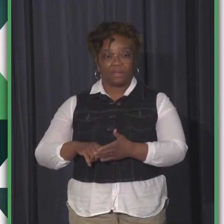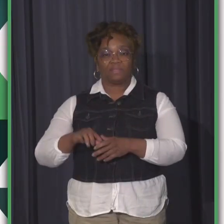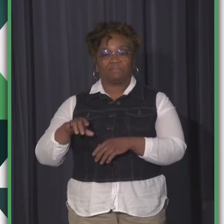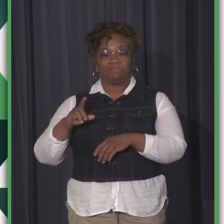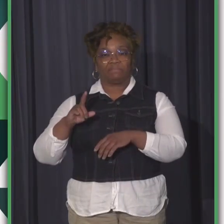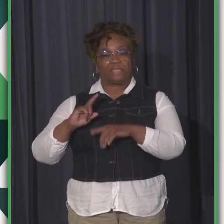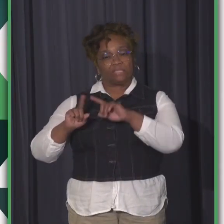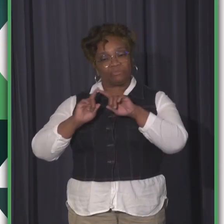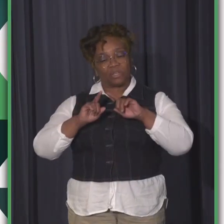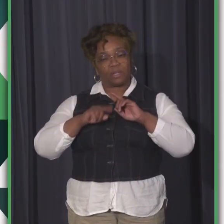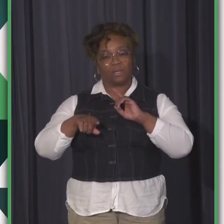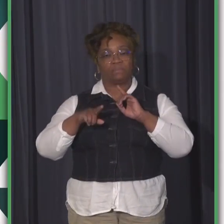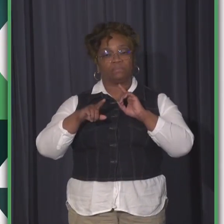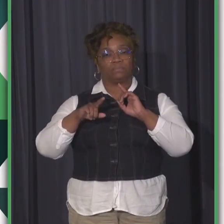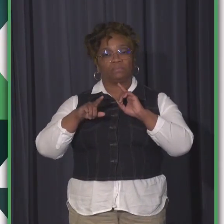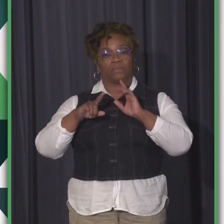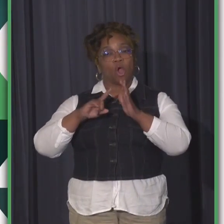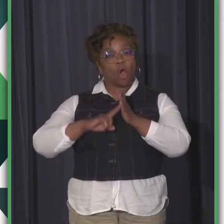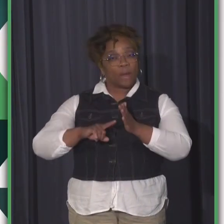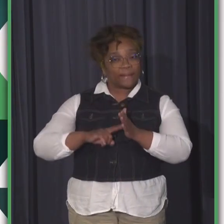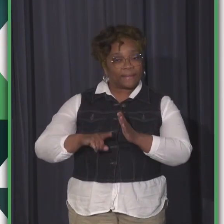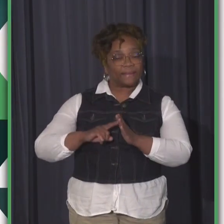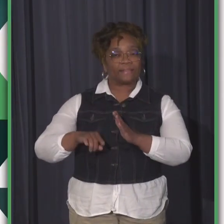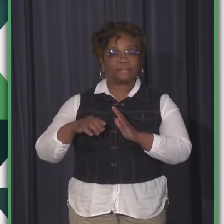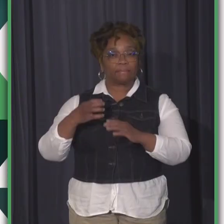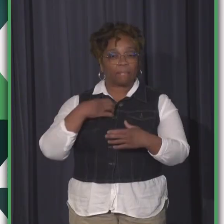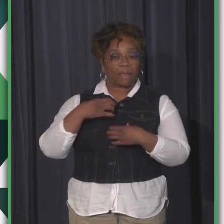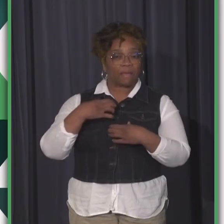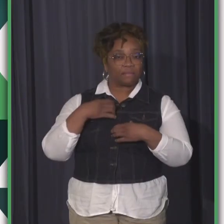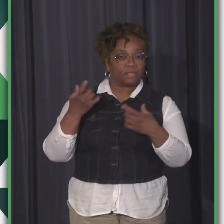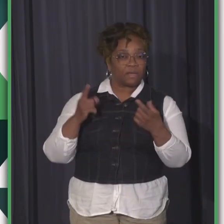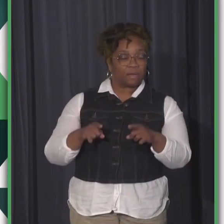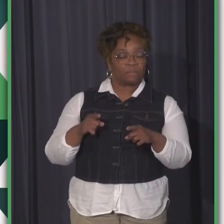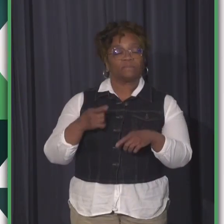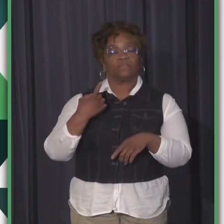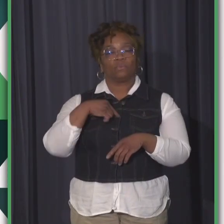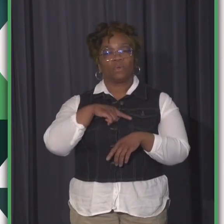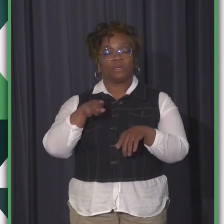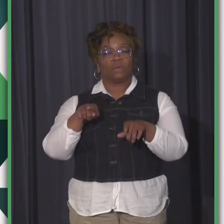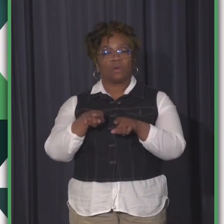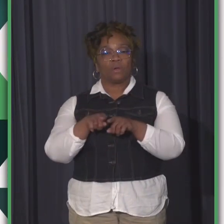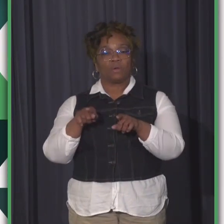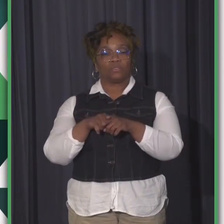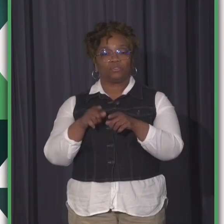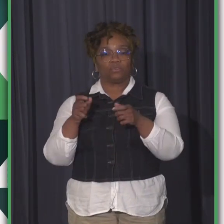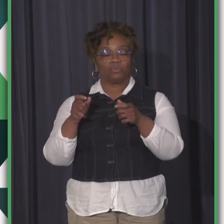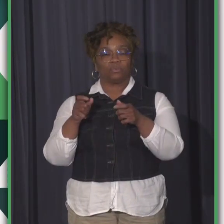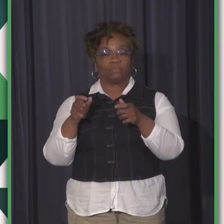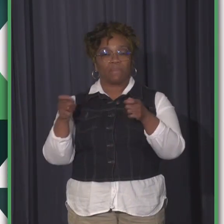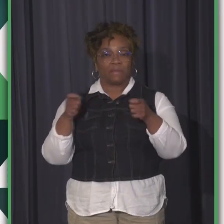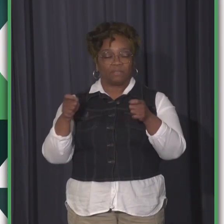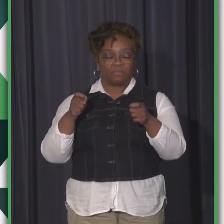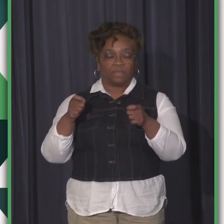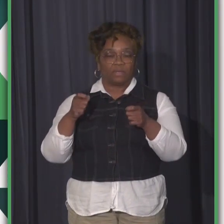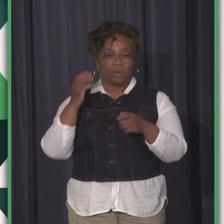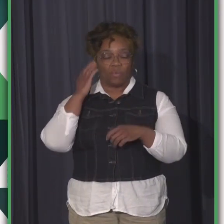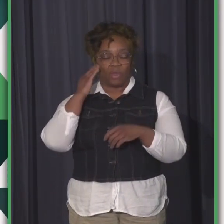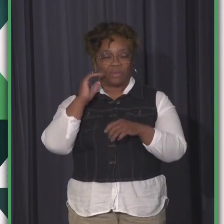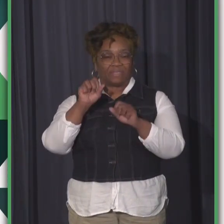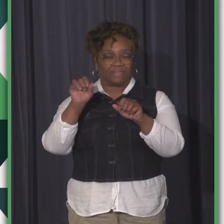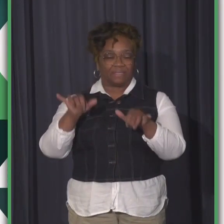compliance audits throughout the department. We also over the Management Awareness System, MAS, and the